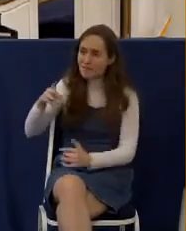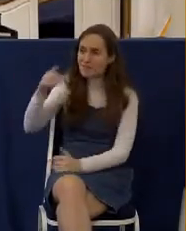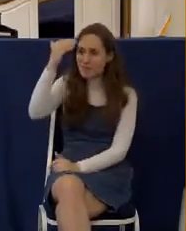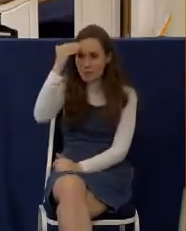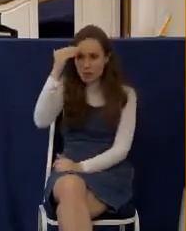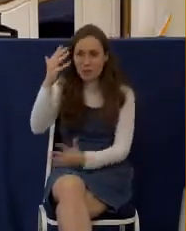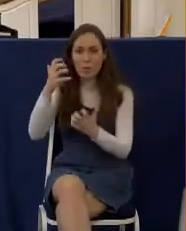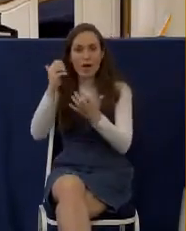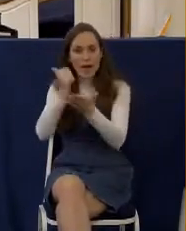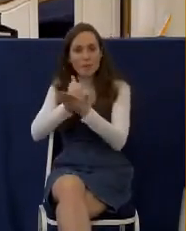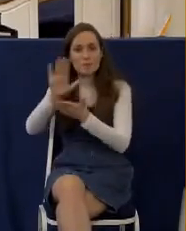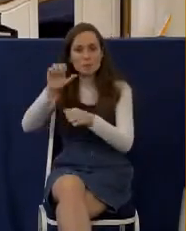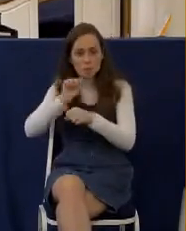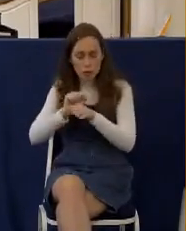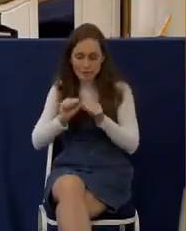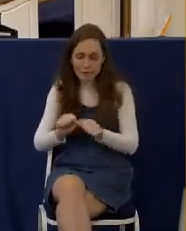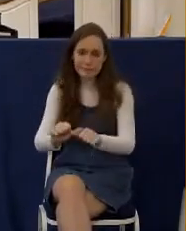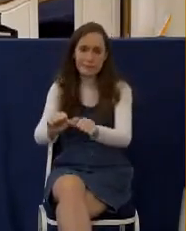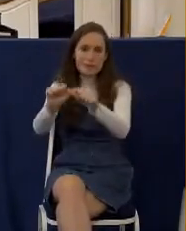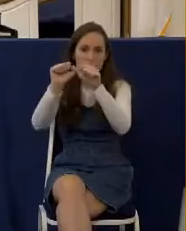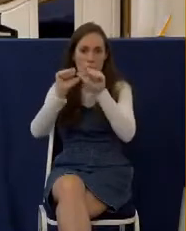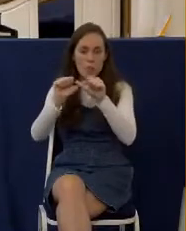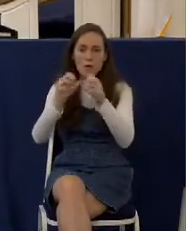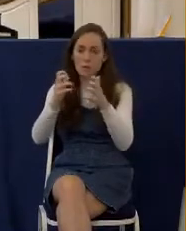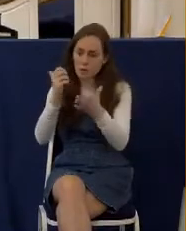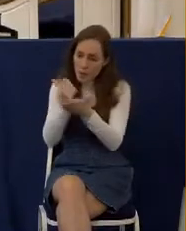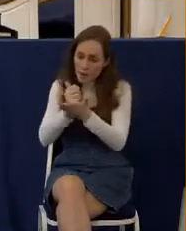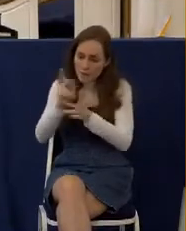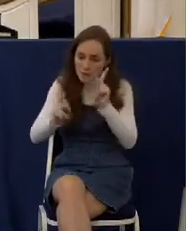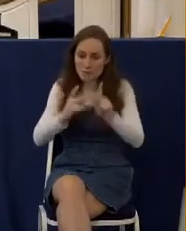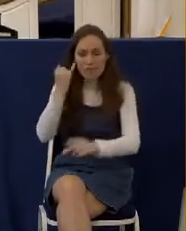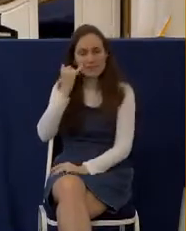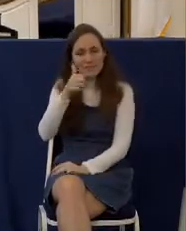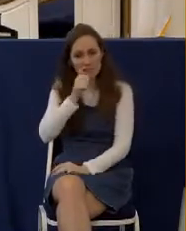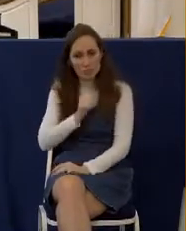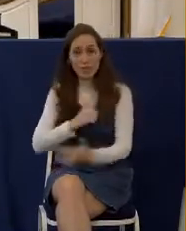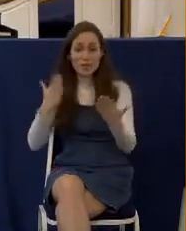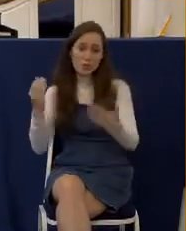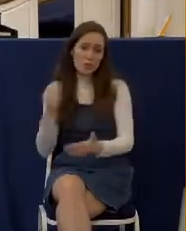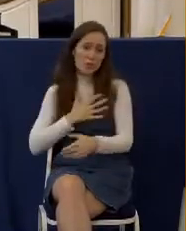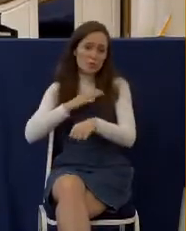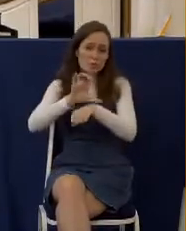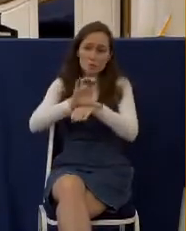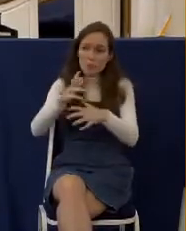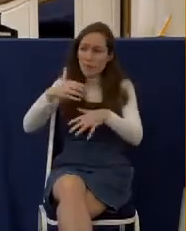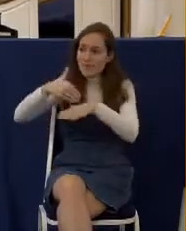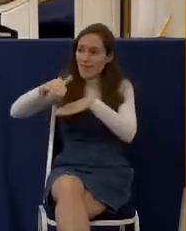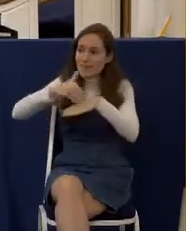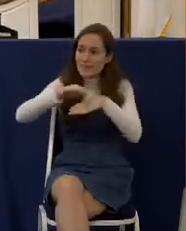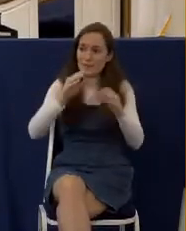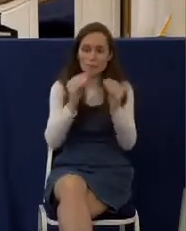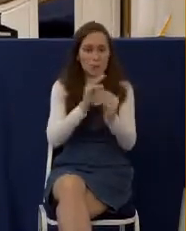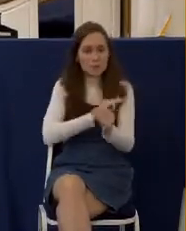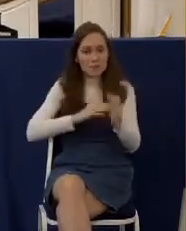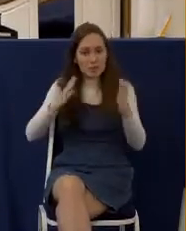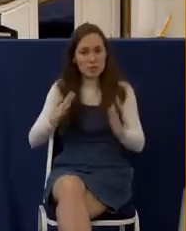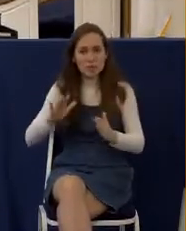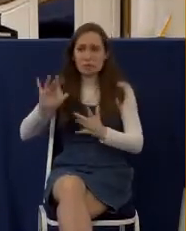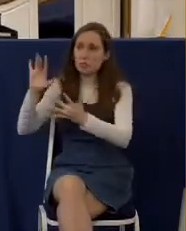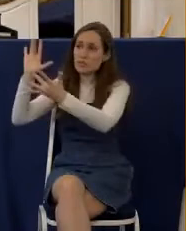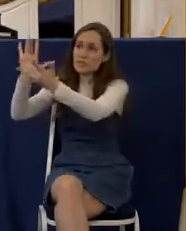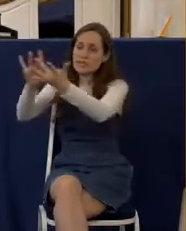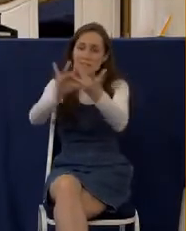God go forward and I want to help those who are suffering. And here at Grace, we want to send out more missionaries. We want to reach the world for Jesus